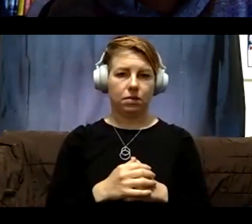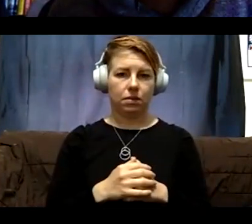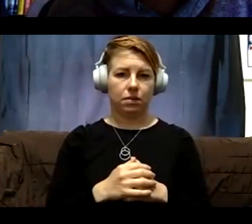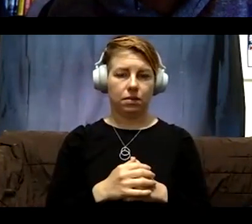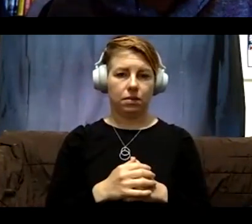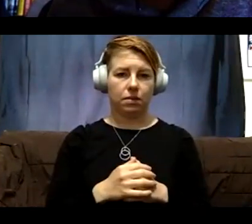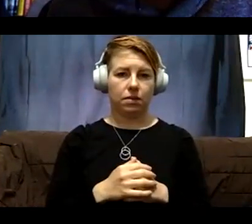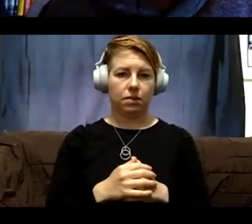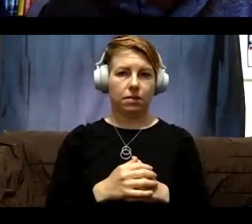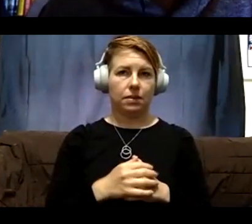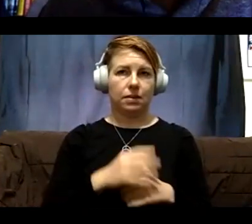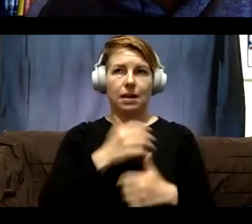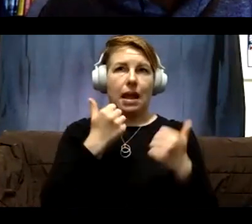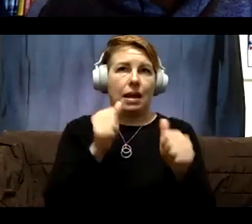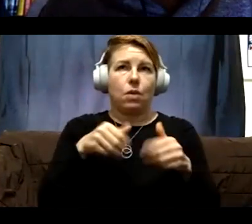lungs.